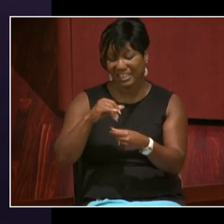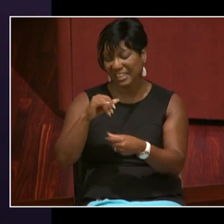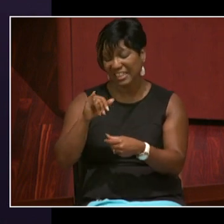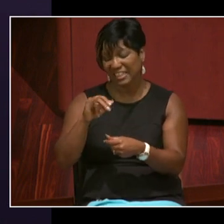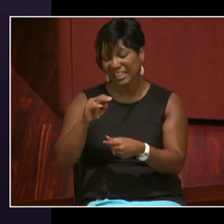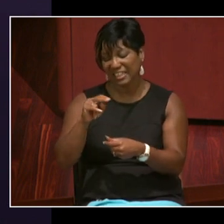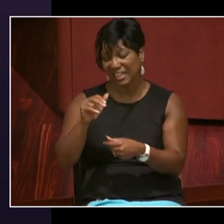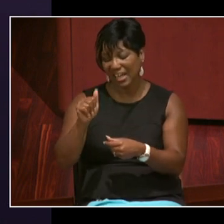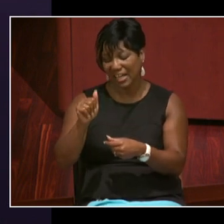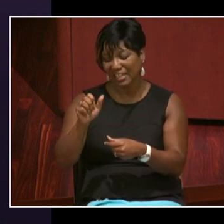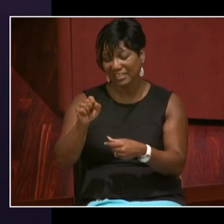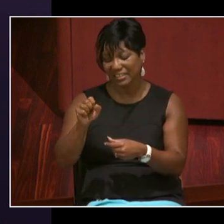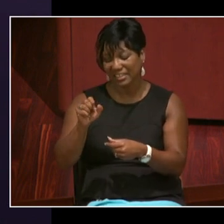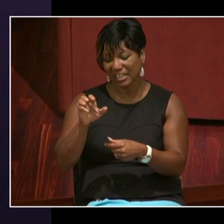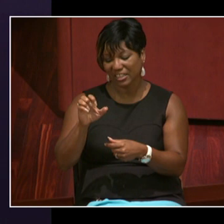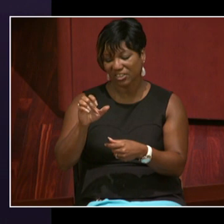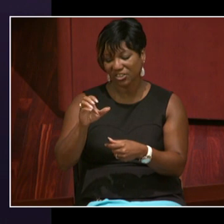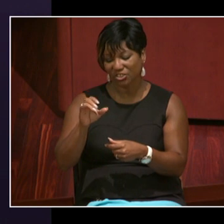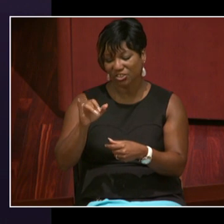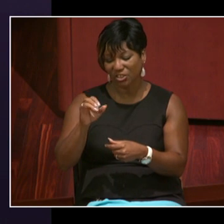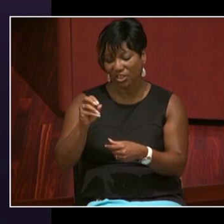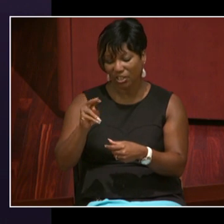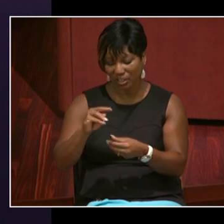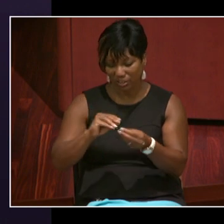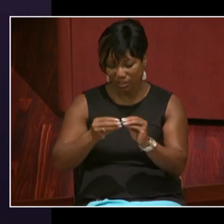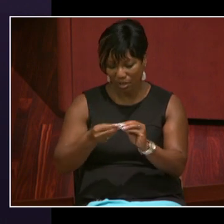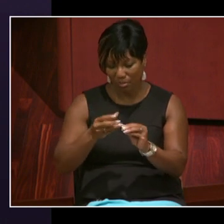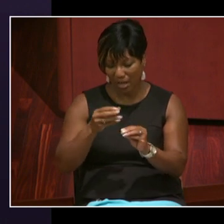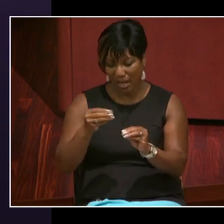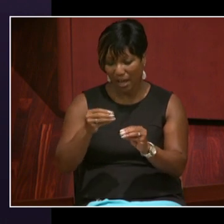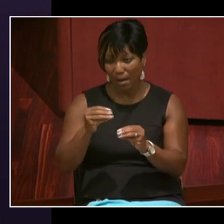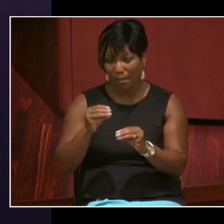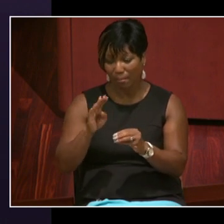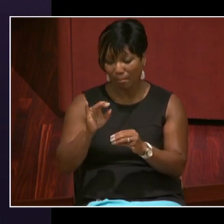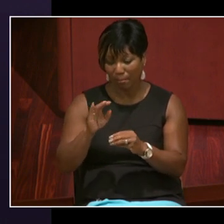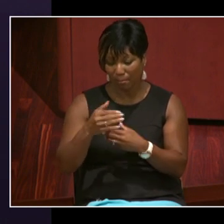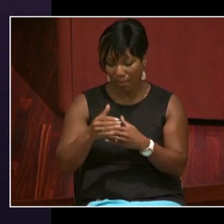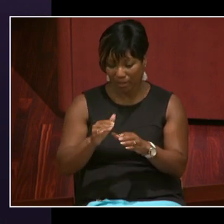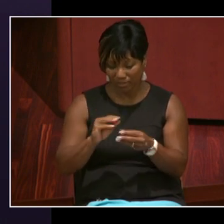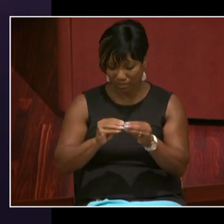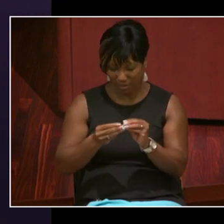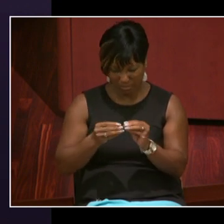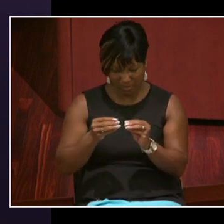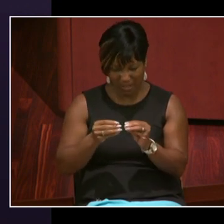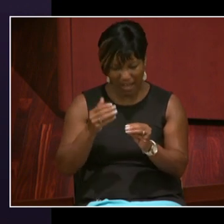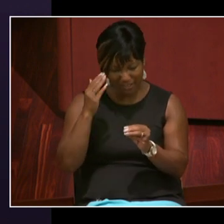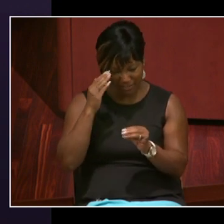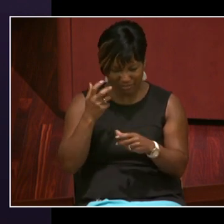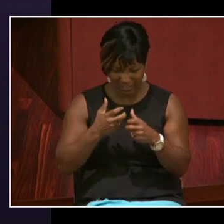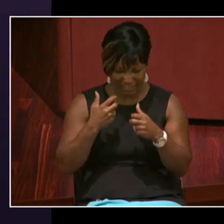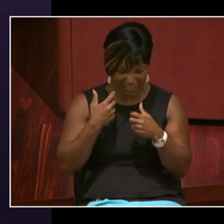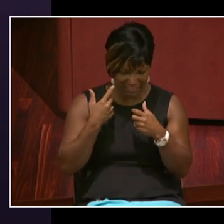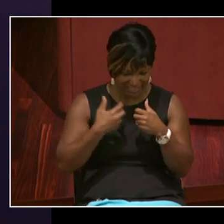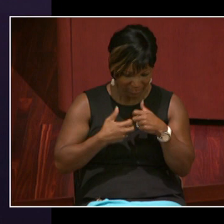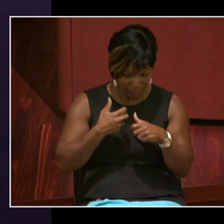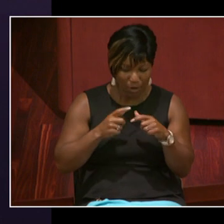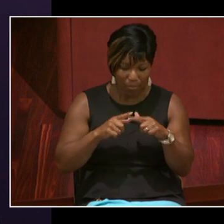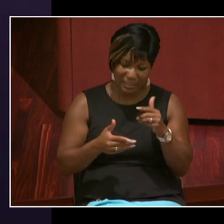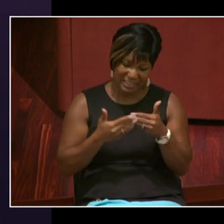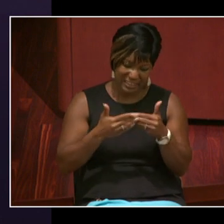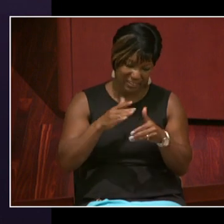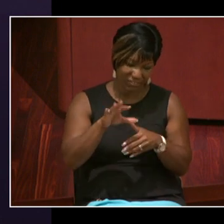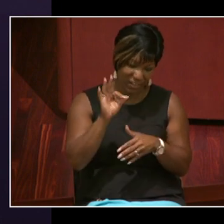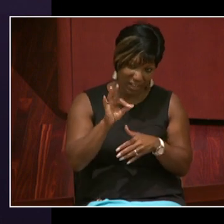I know some of this may sound scary, but I promise you it is all very, very easy to find, and I will walk you through all of it so that you can go